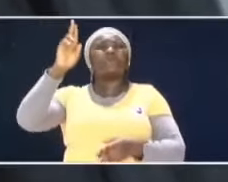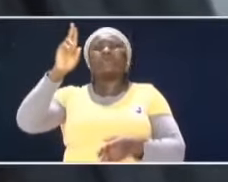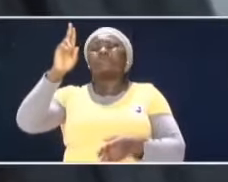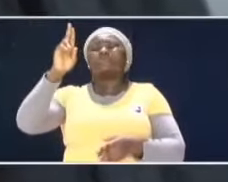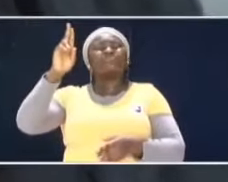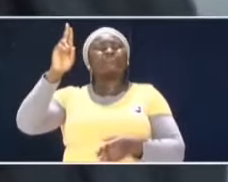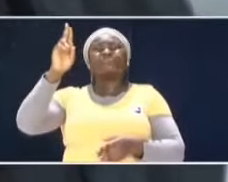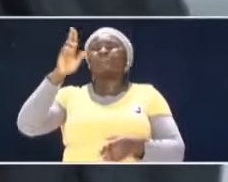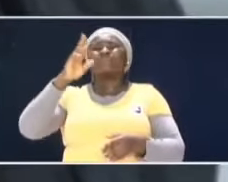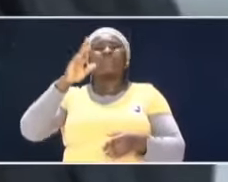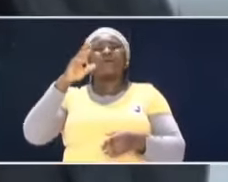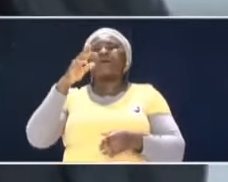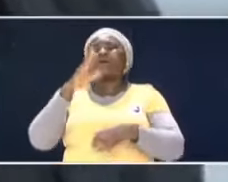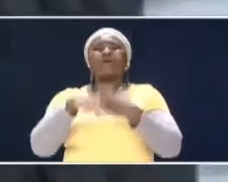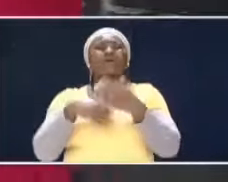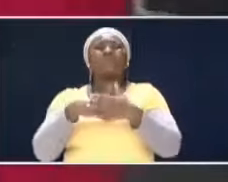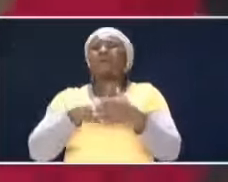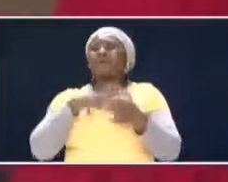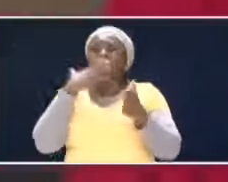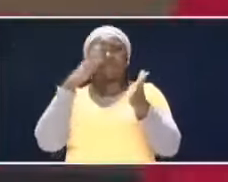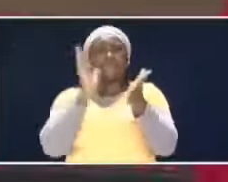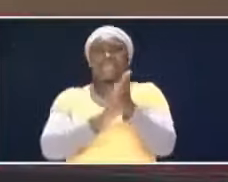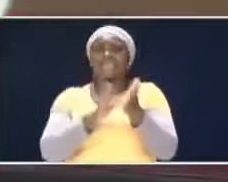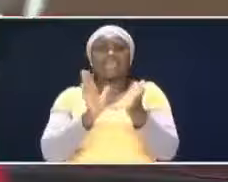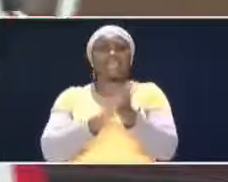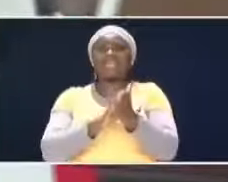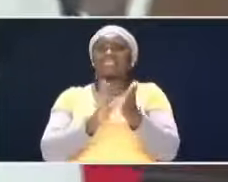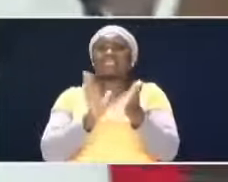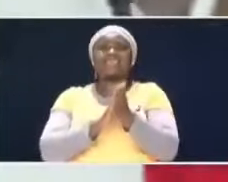I lift you up on a